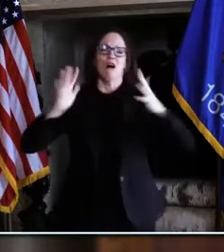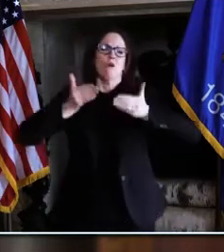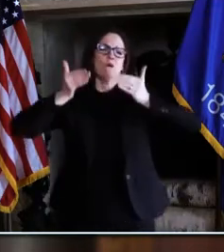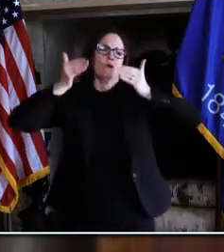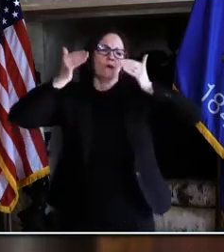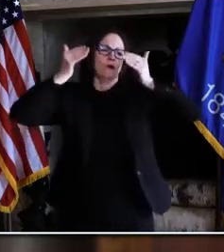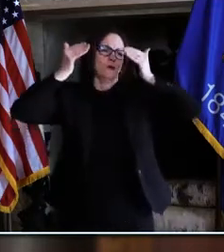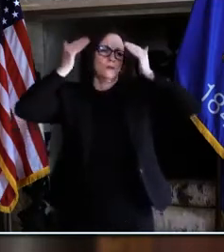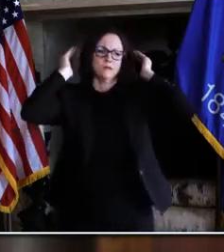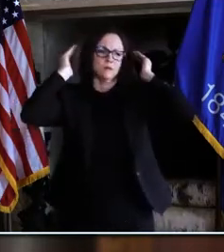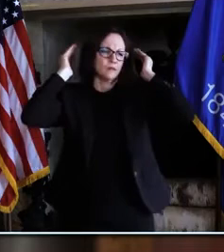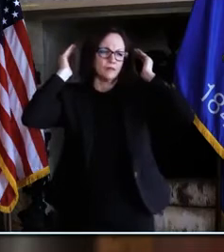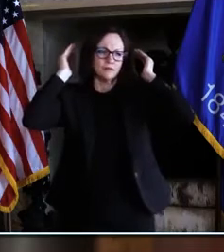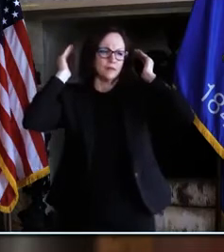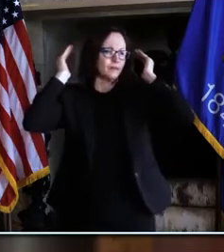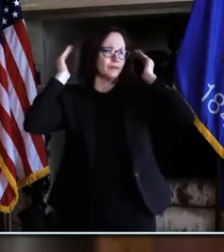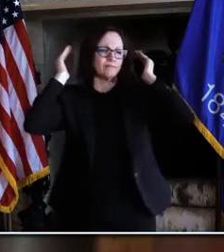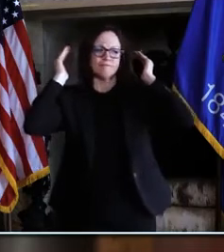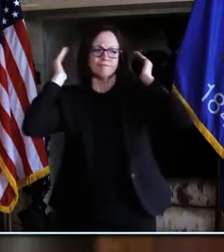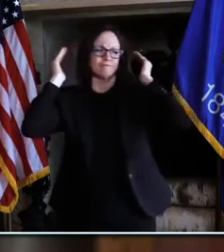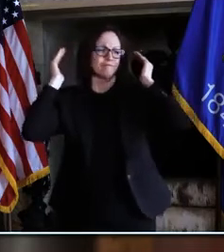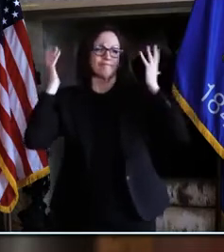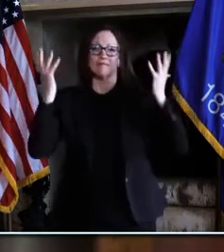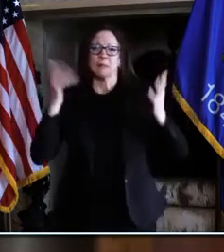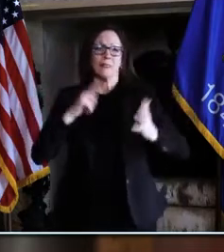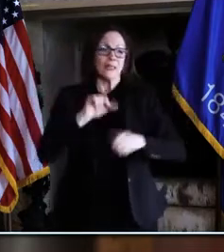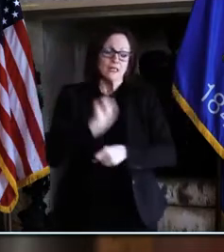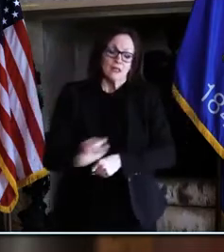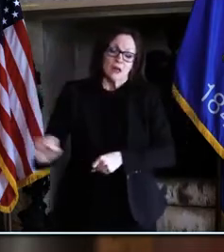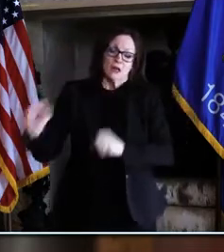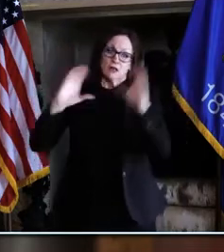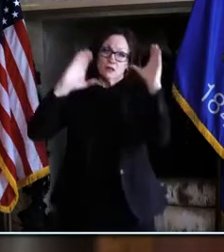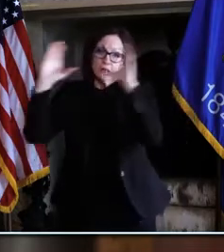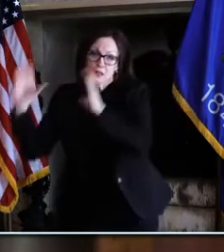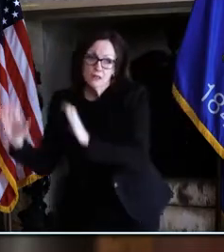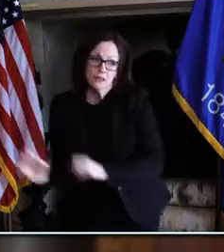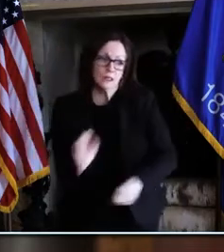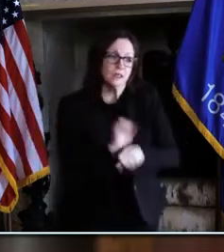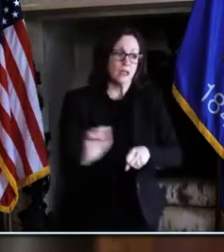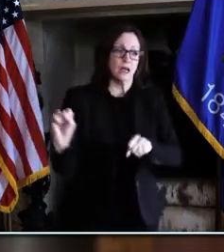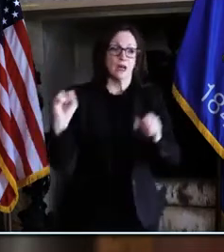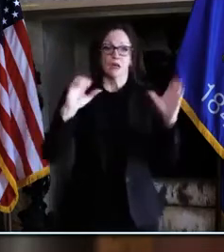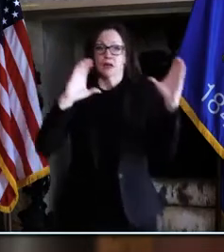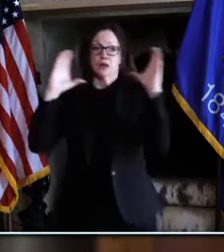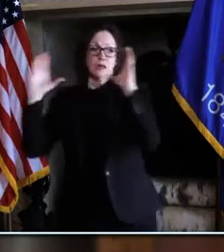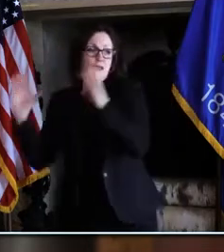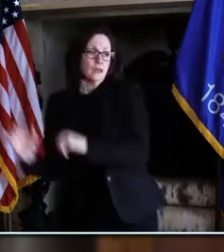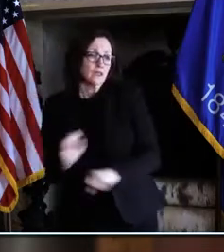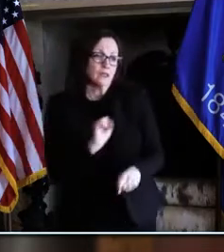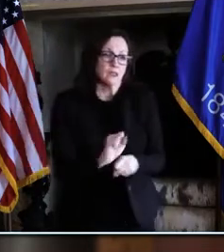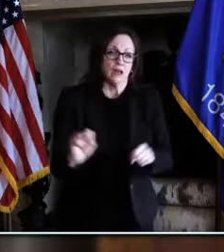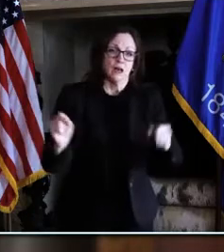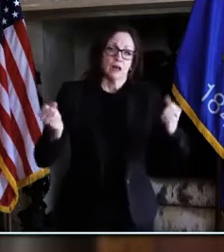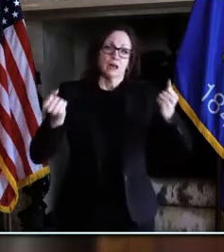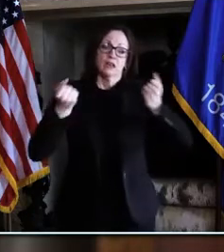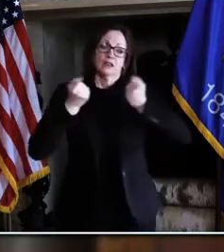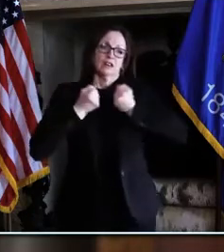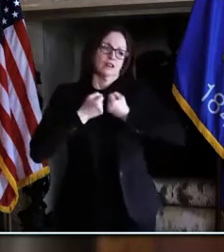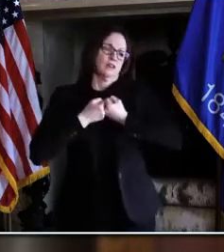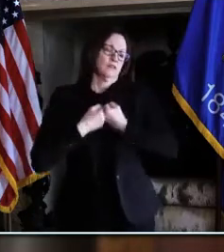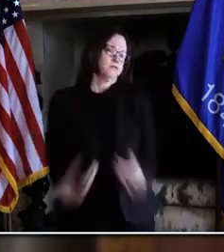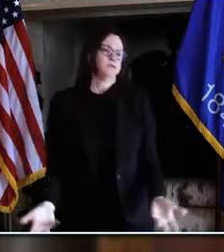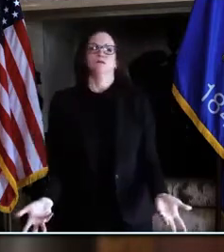this contagious virus. The only tool we have is physical separation from each other. I implore